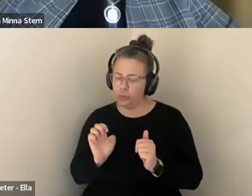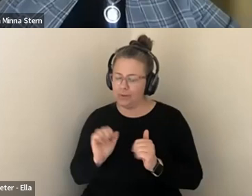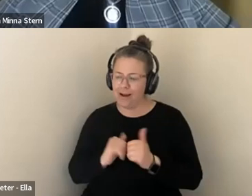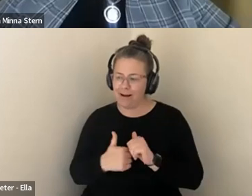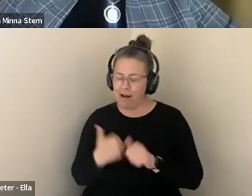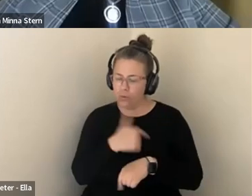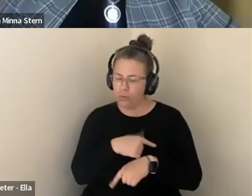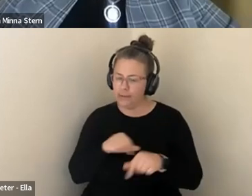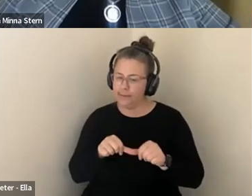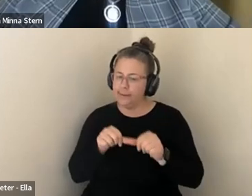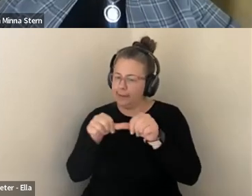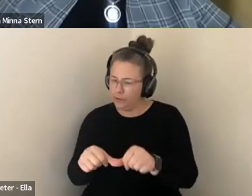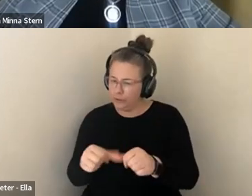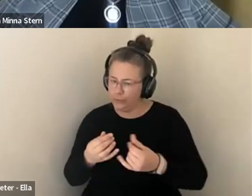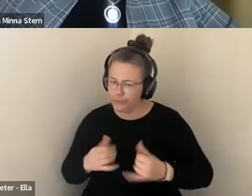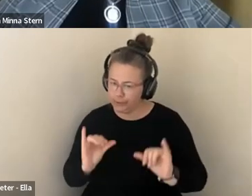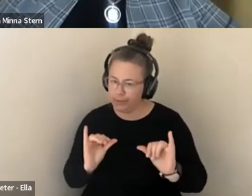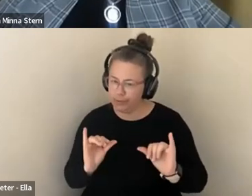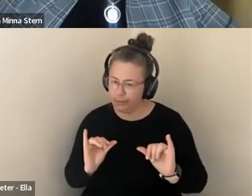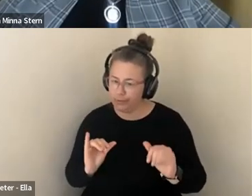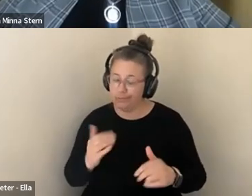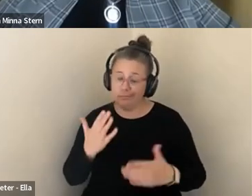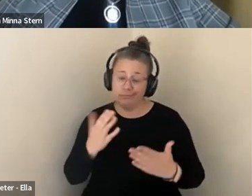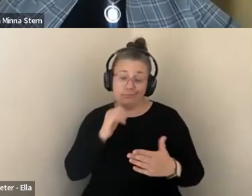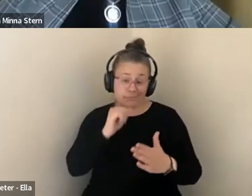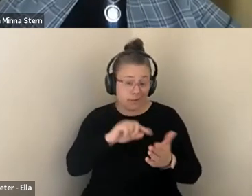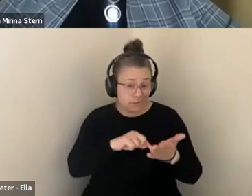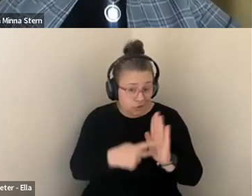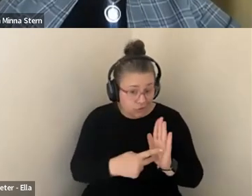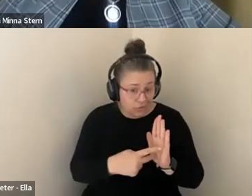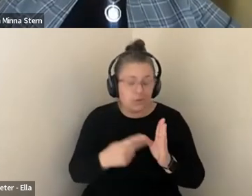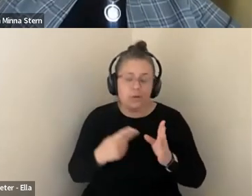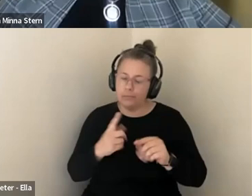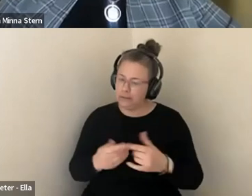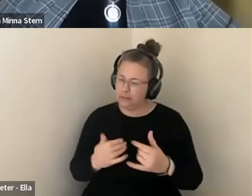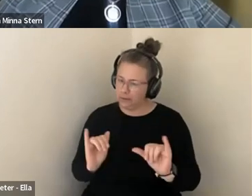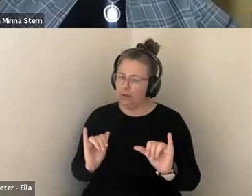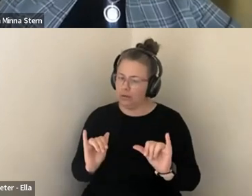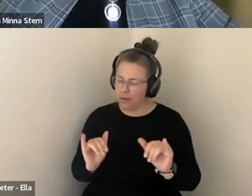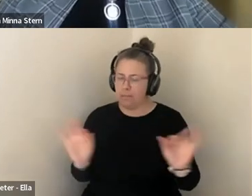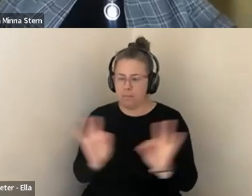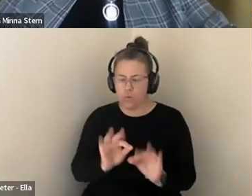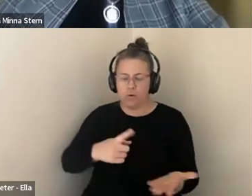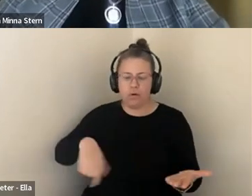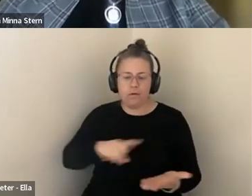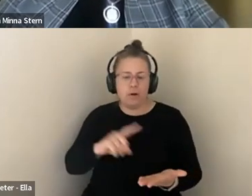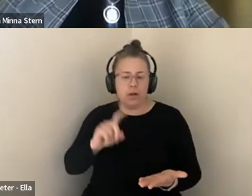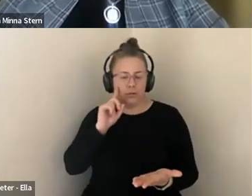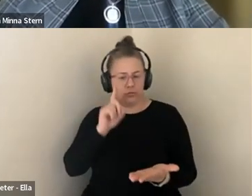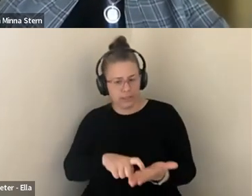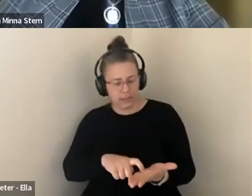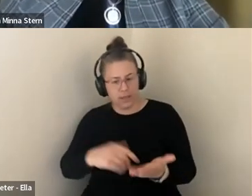I think it's very important that we're always conscious of those factors and the impact that that's had, particularly